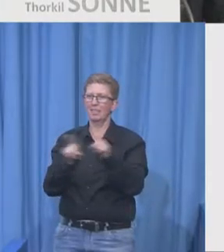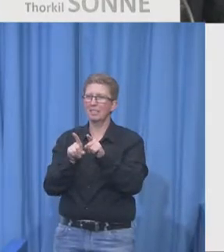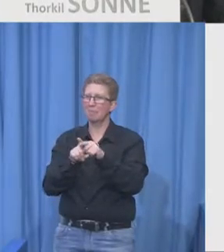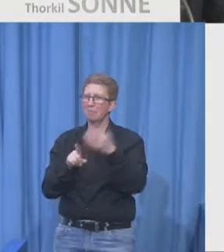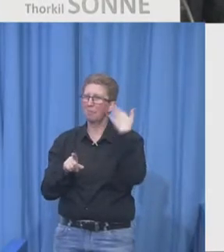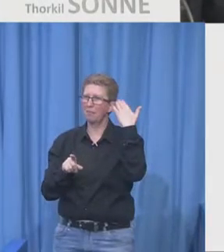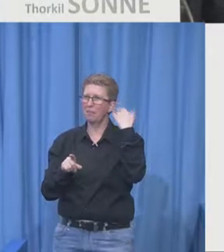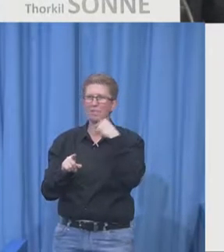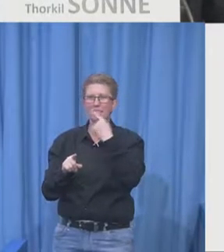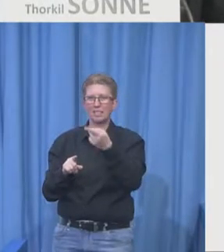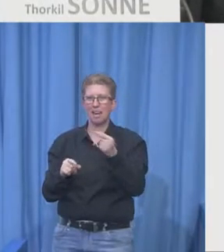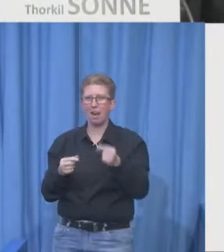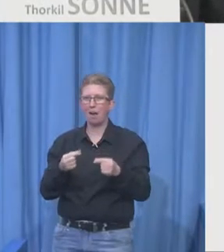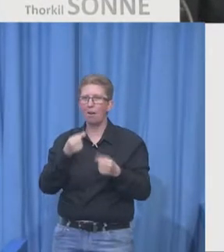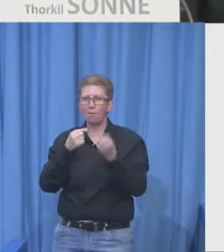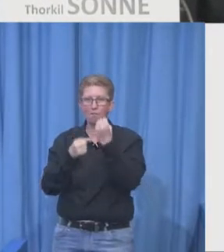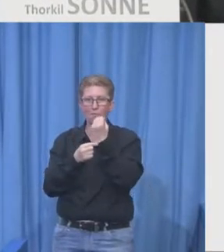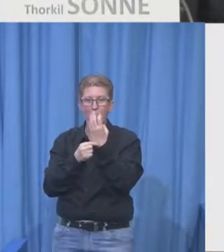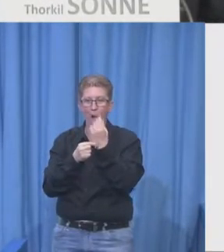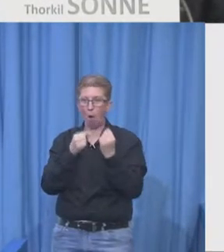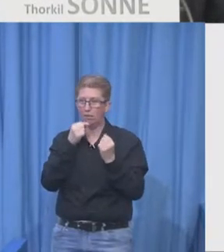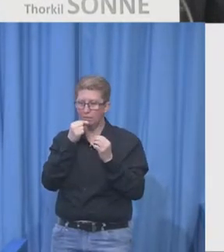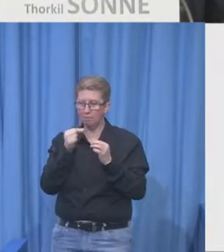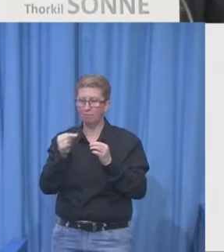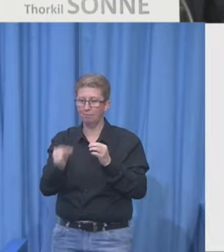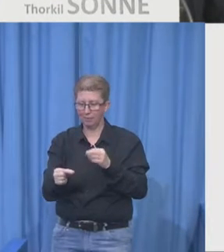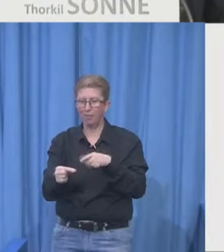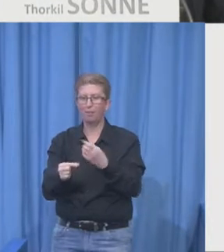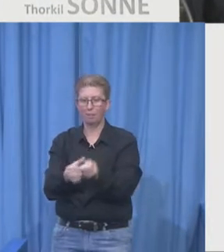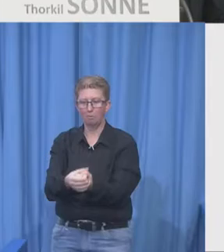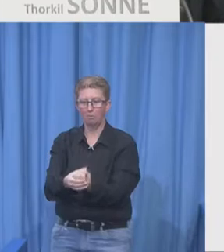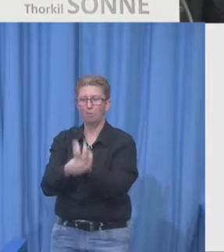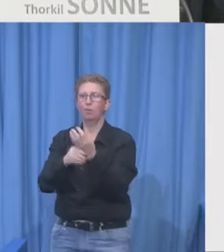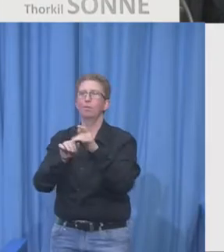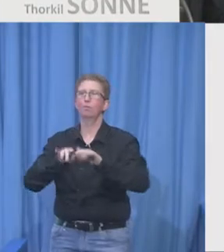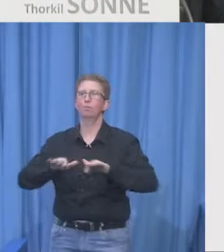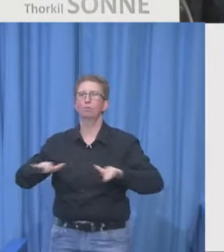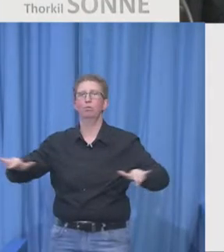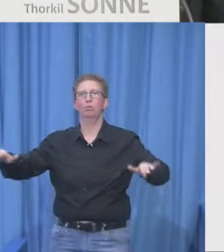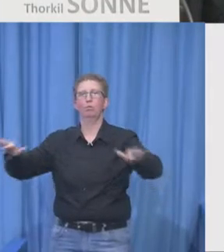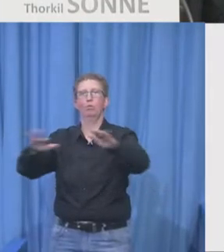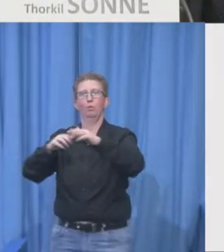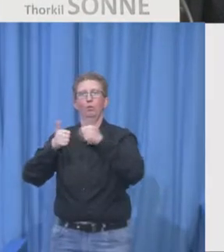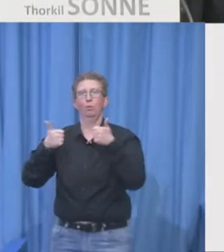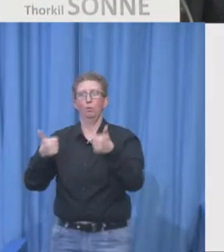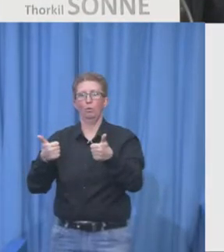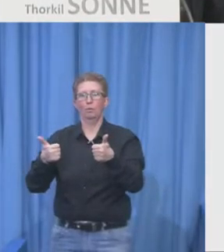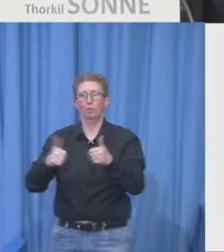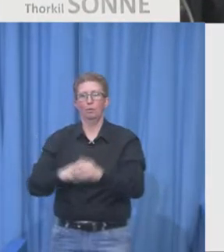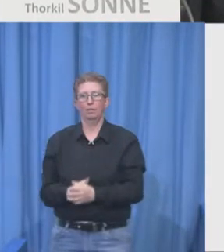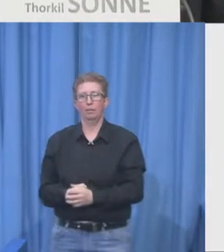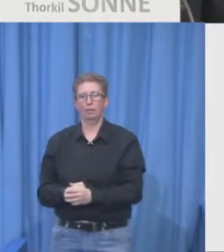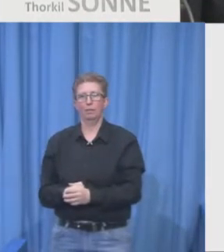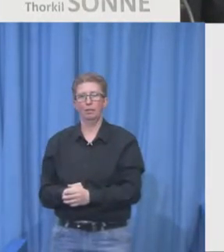Right now, we just come, Elisabeth and I, from a group meeting in Barcelona. For 4 days, we have been discussing